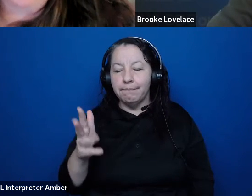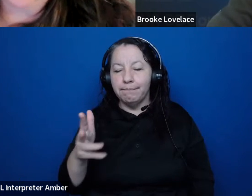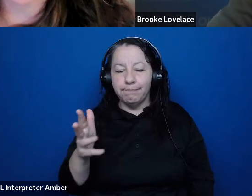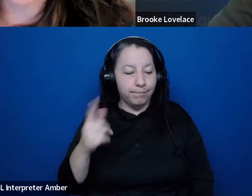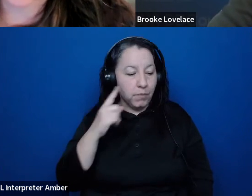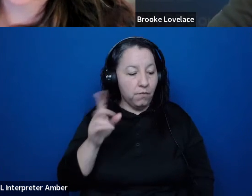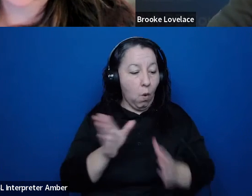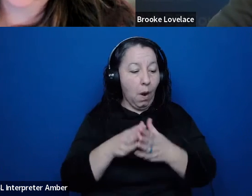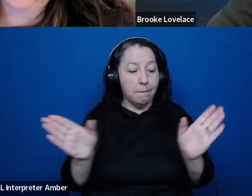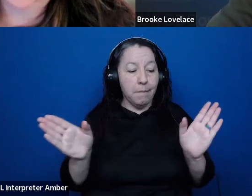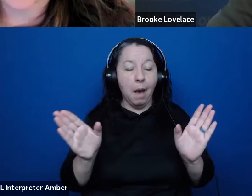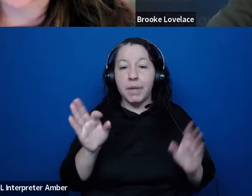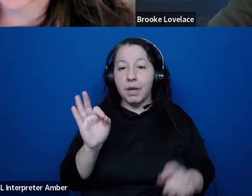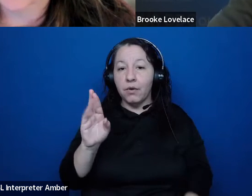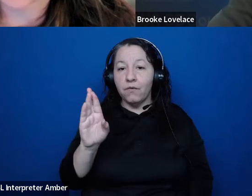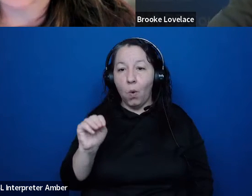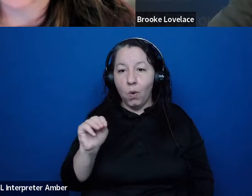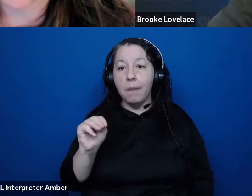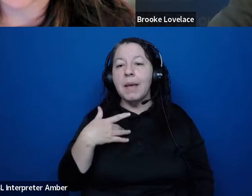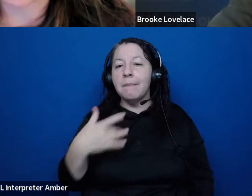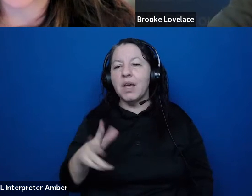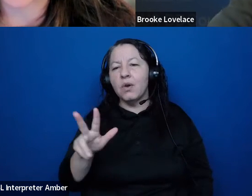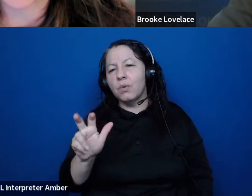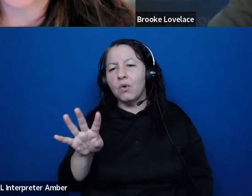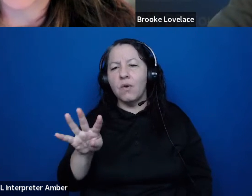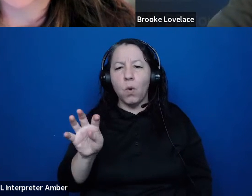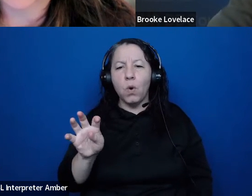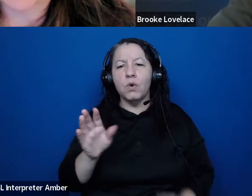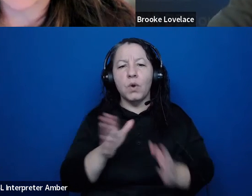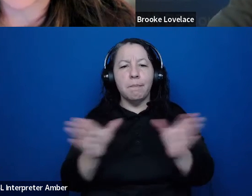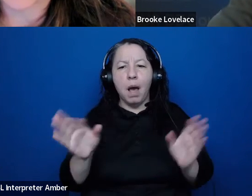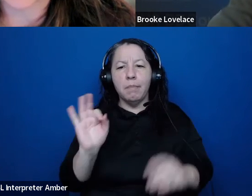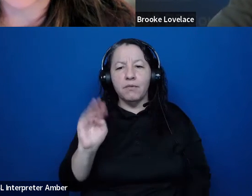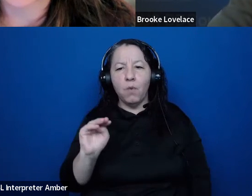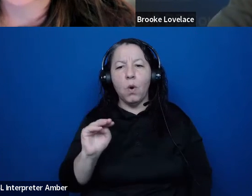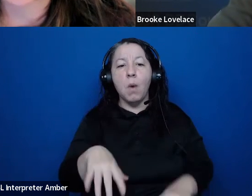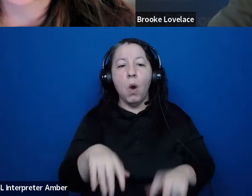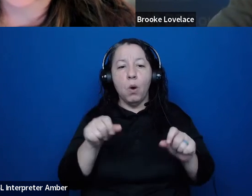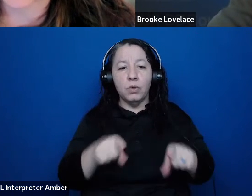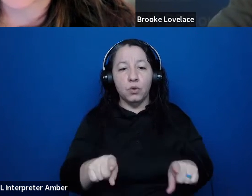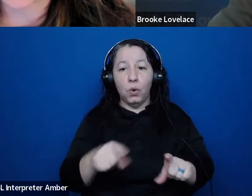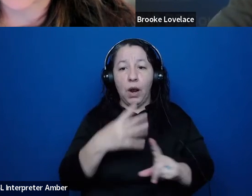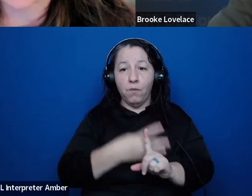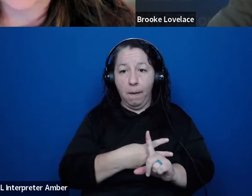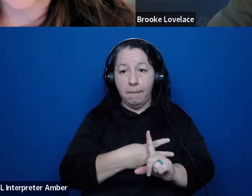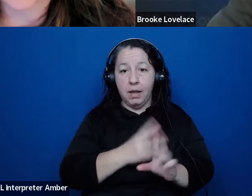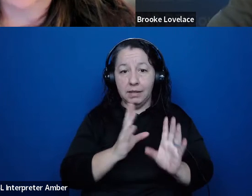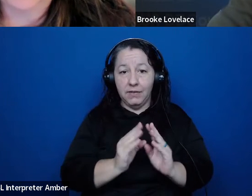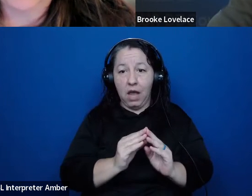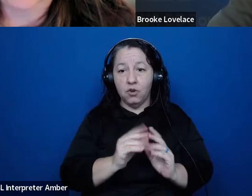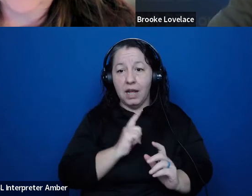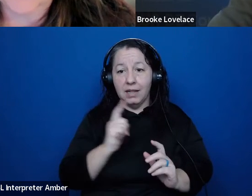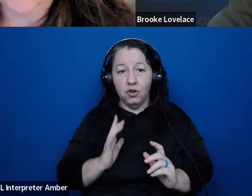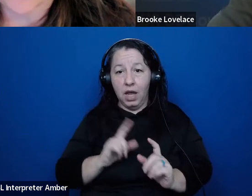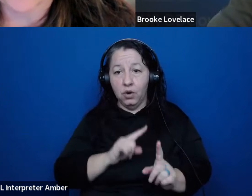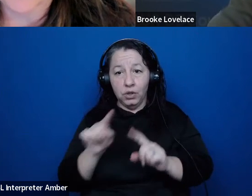public forums. So there's usually 300 to 400 public forums hosted during the 4 months of session that legislators go to. So we